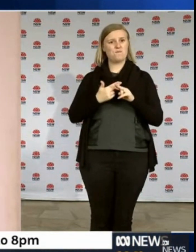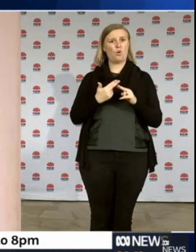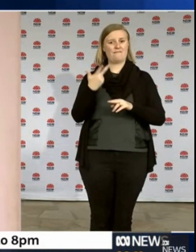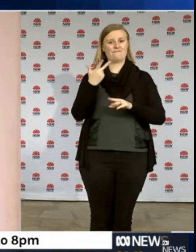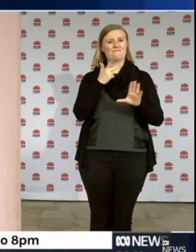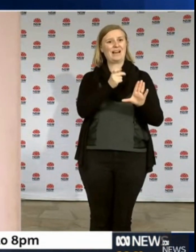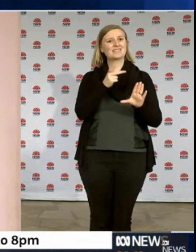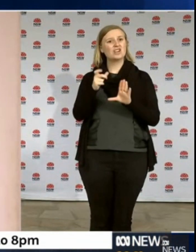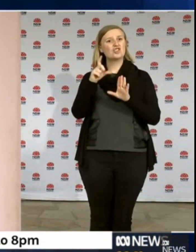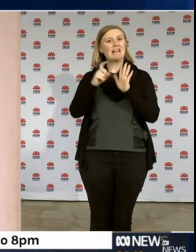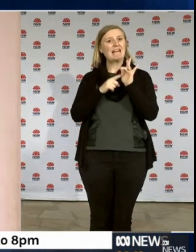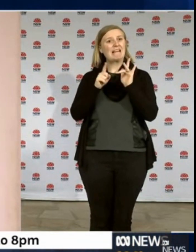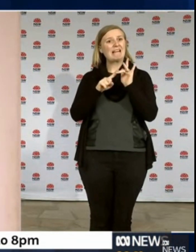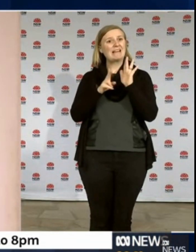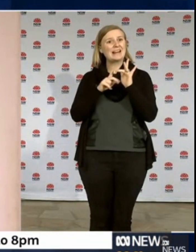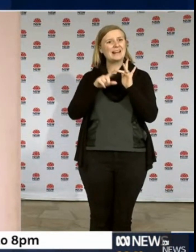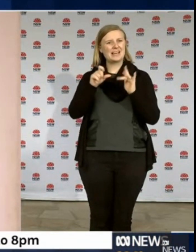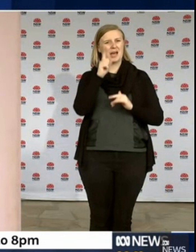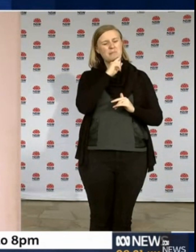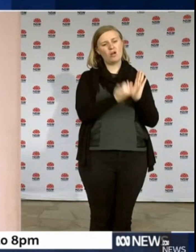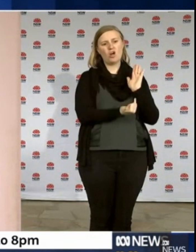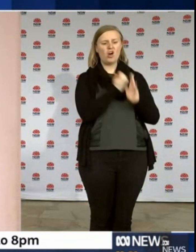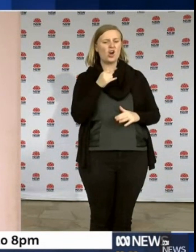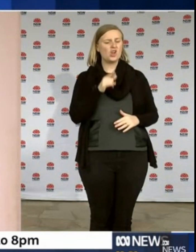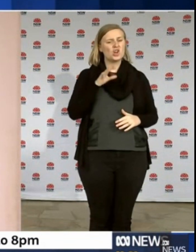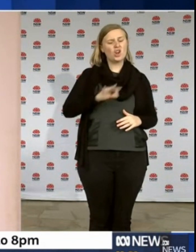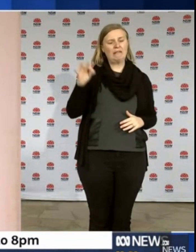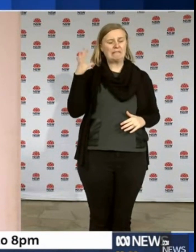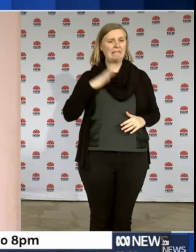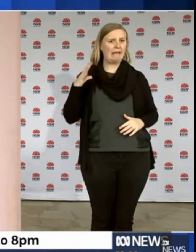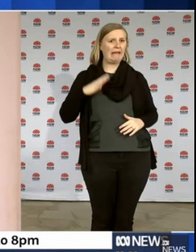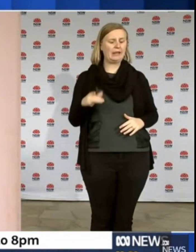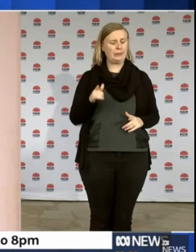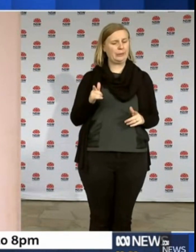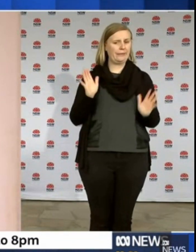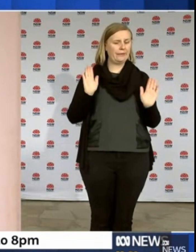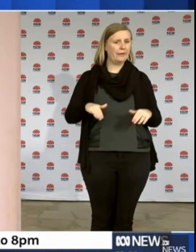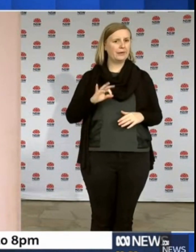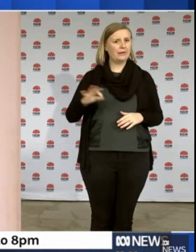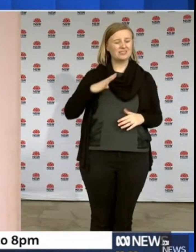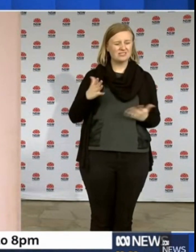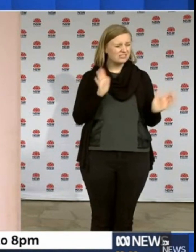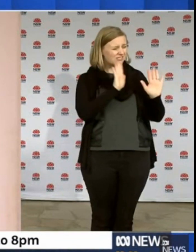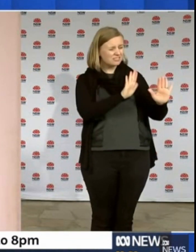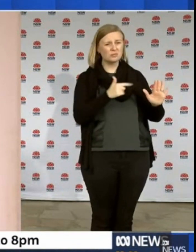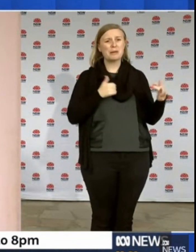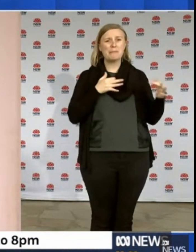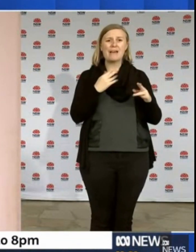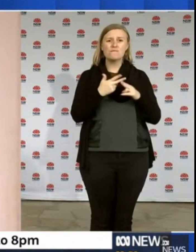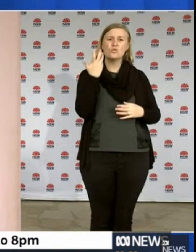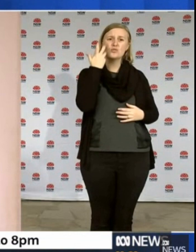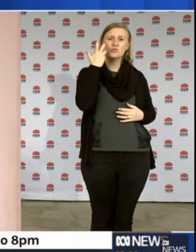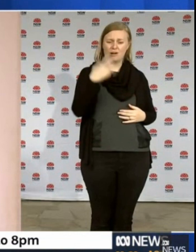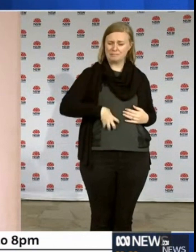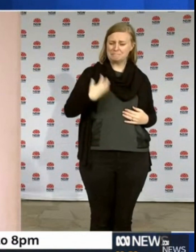have to plan for the weeks and months ahead. And I'm getting frustrated that people aren't doing that at other levels. We need to plan ahead for the future. We